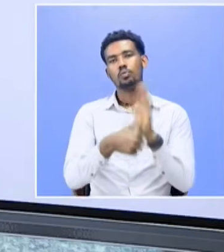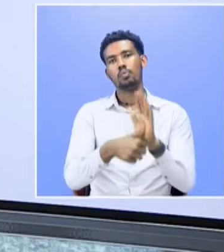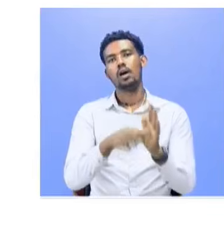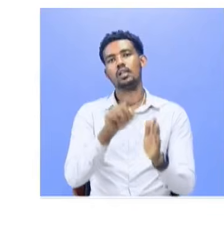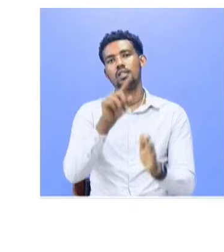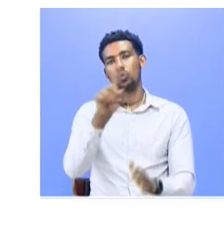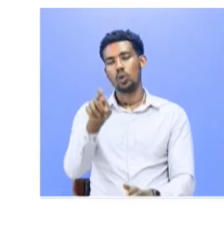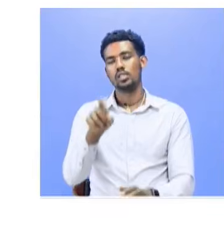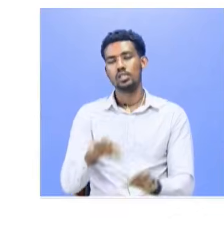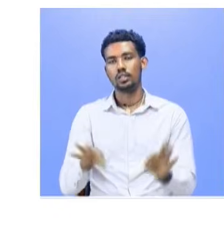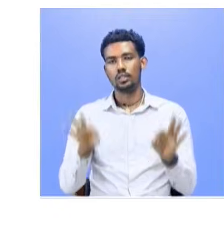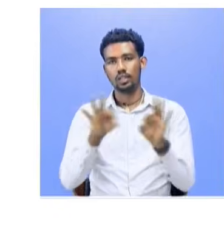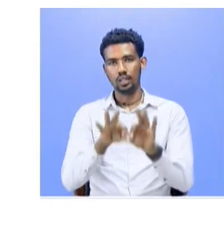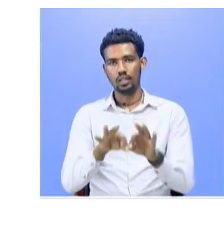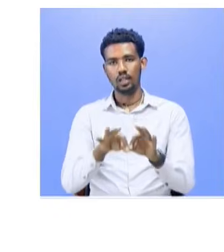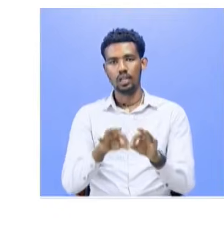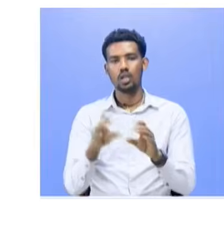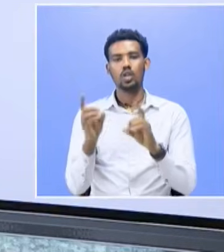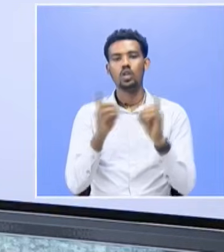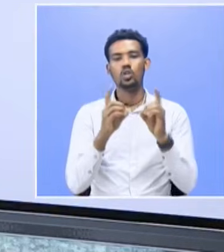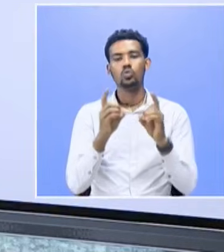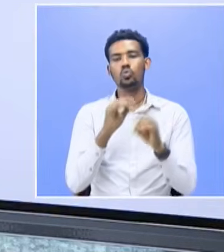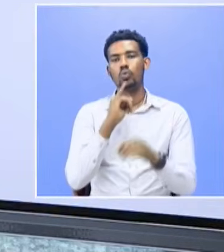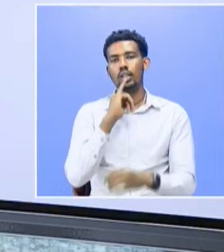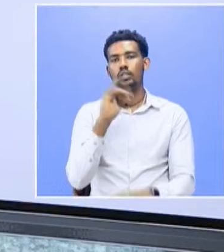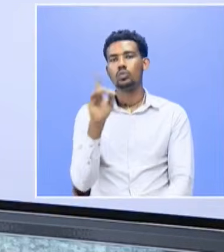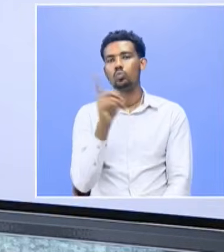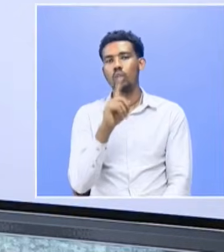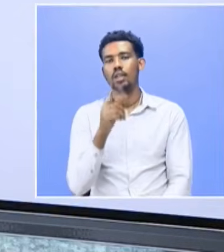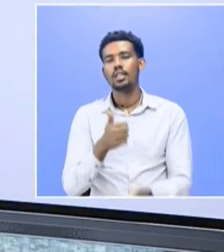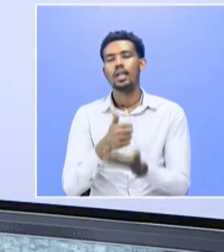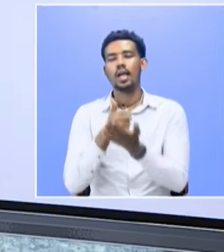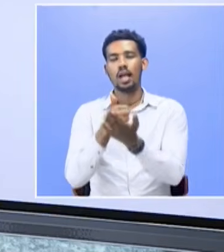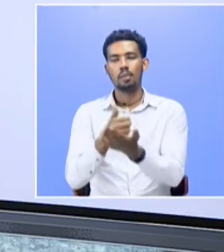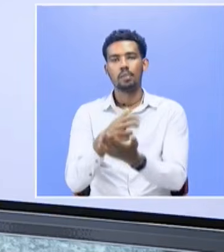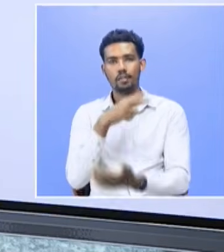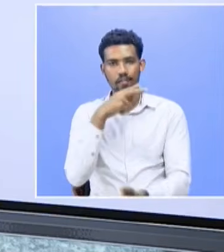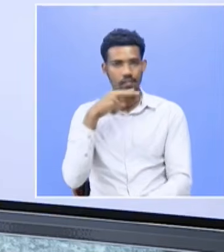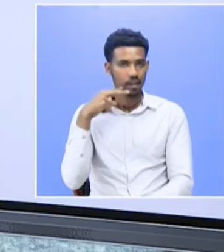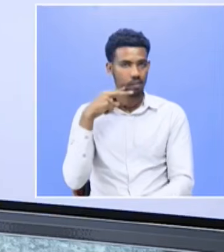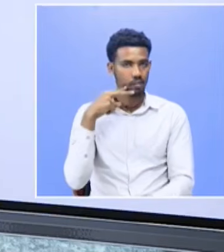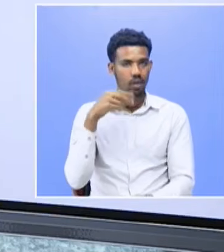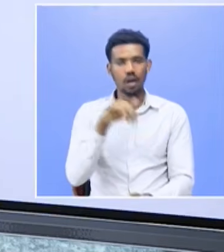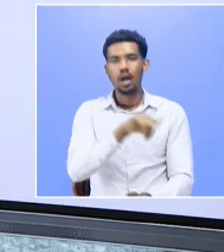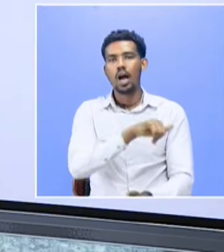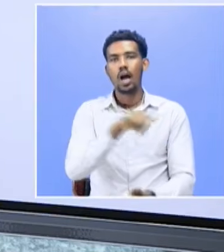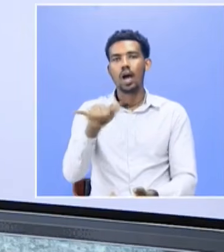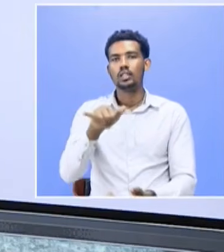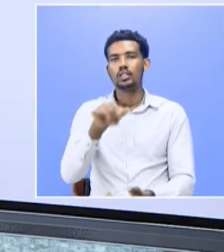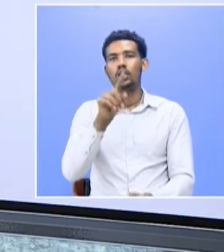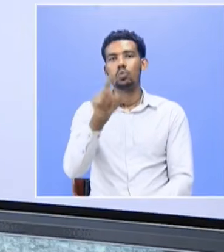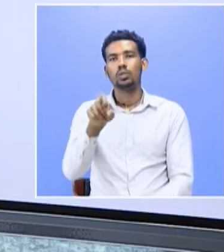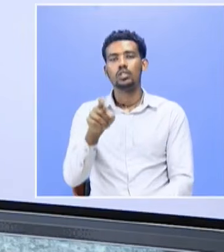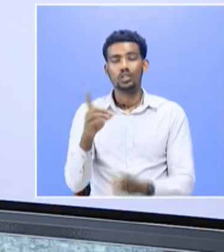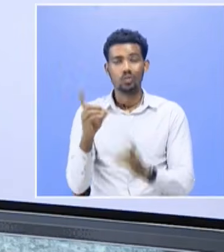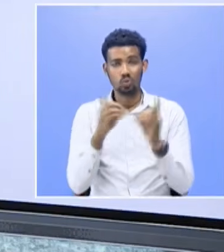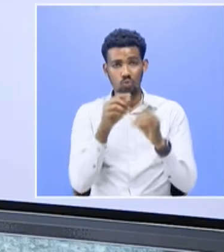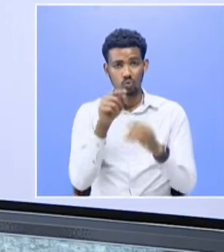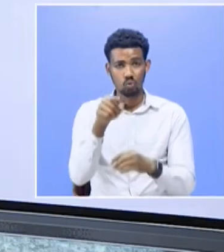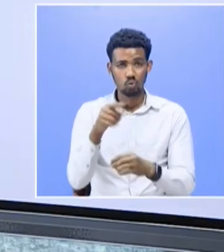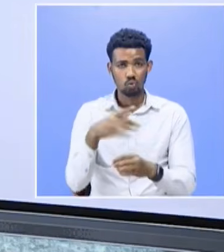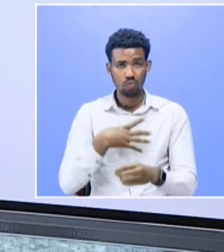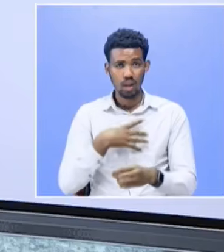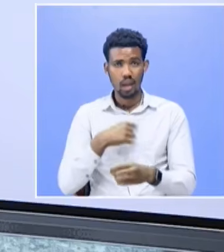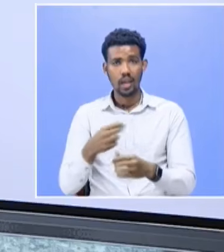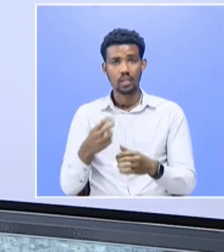do is what? Helping verb as a question. Do you like